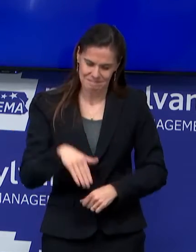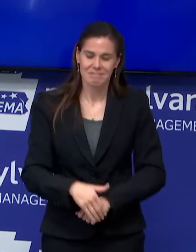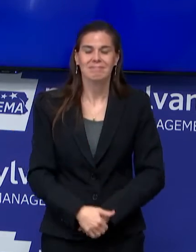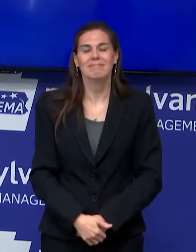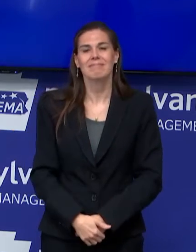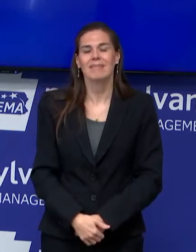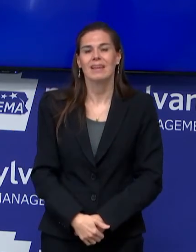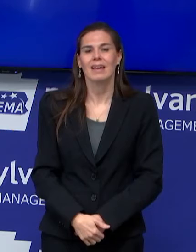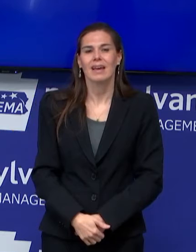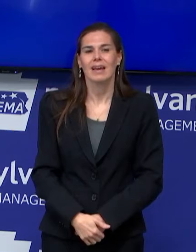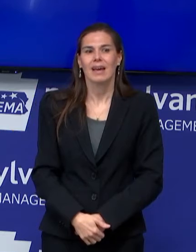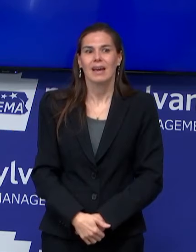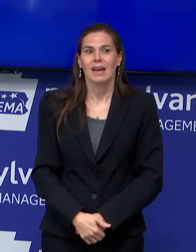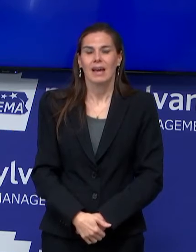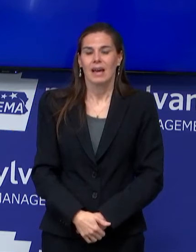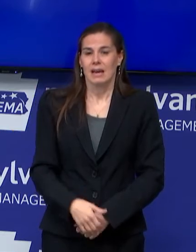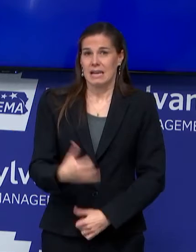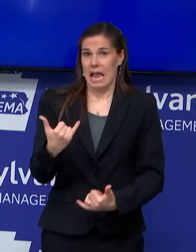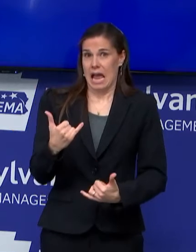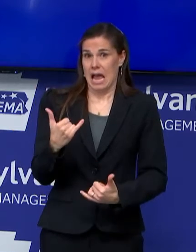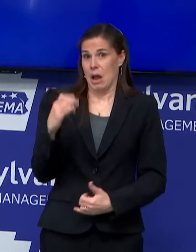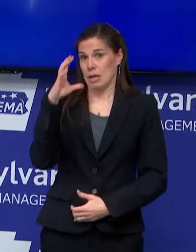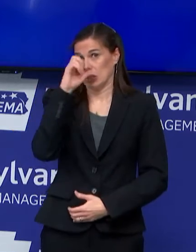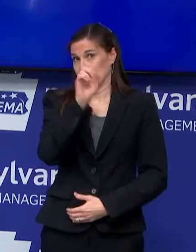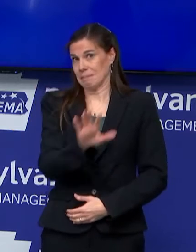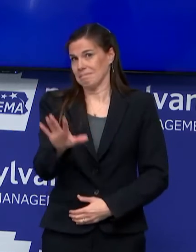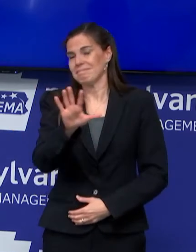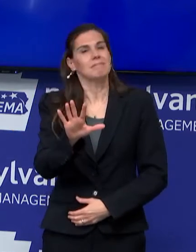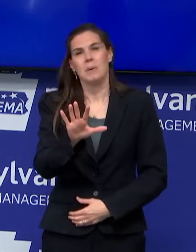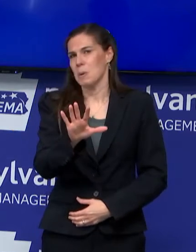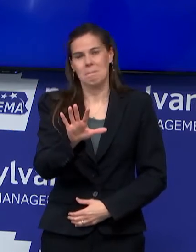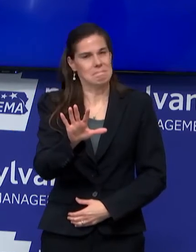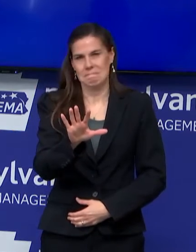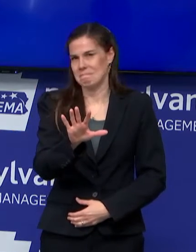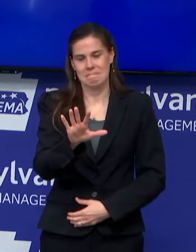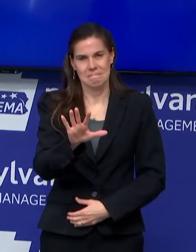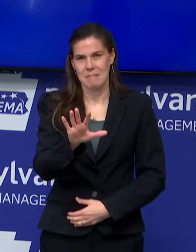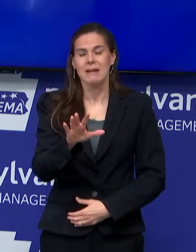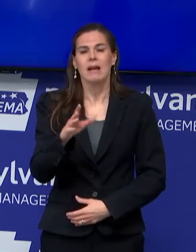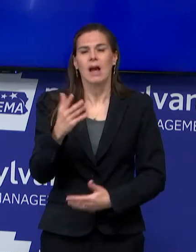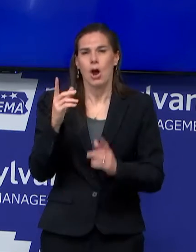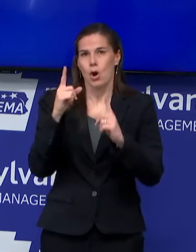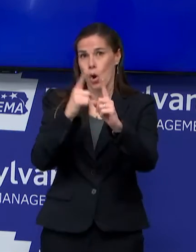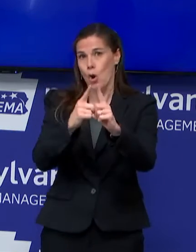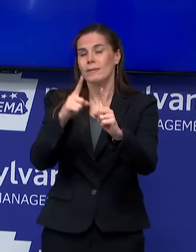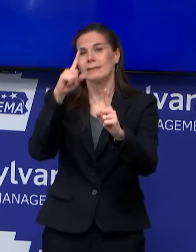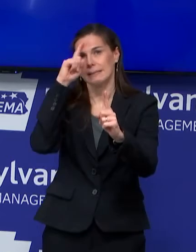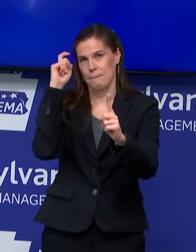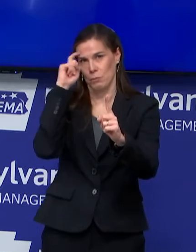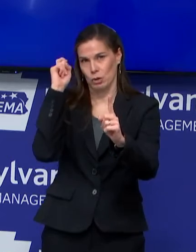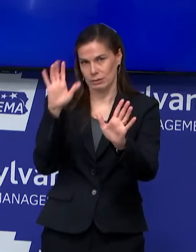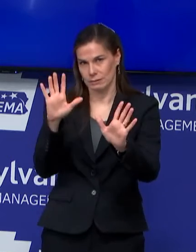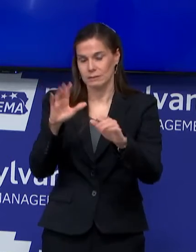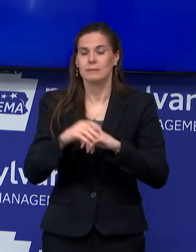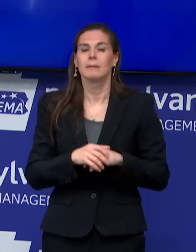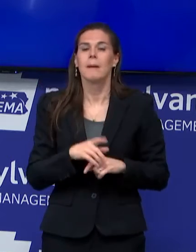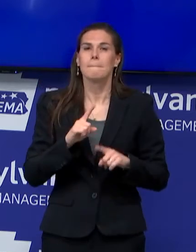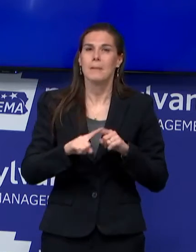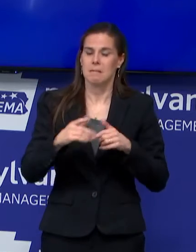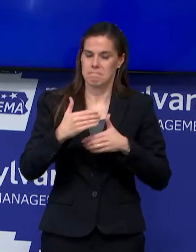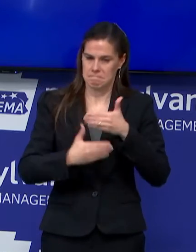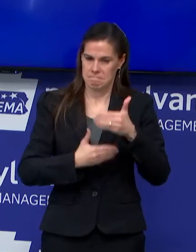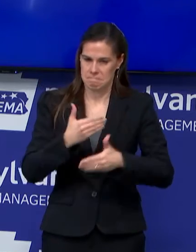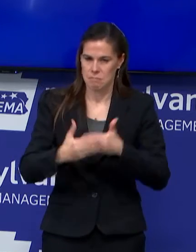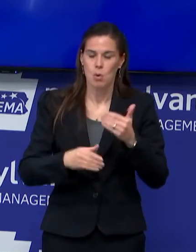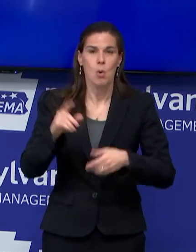don't think we're putting out estimates at this point. I think we're sticking to our goal of, summer. But again, I know that we're working through